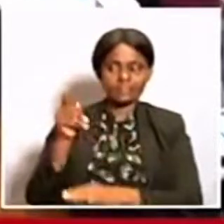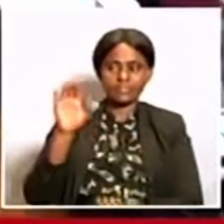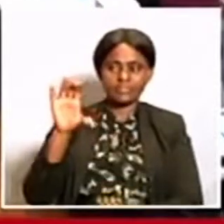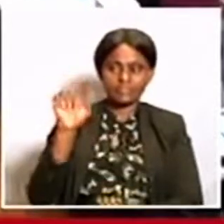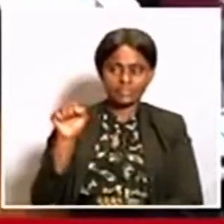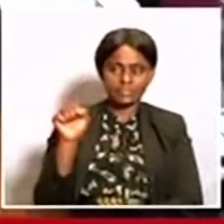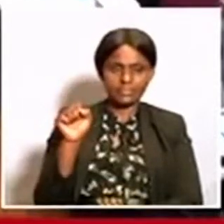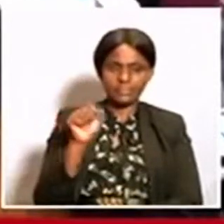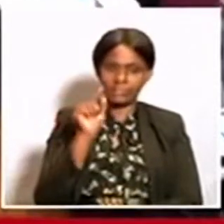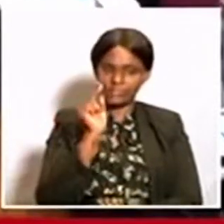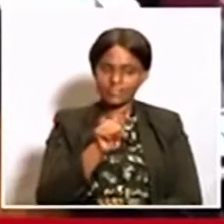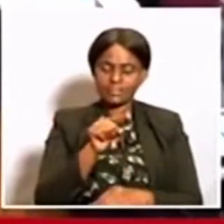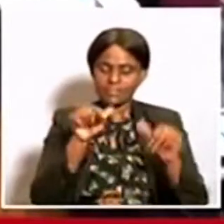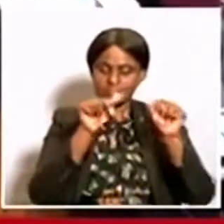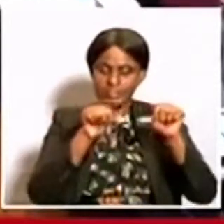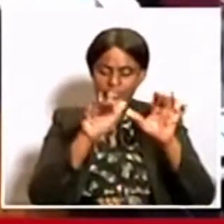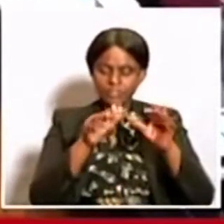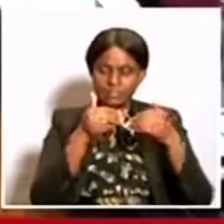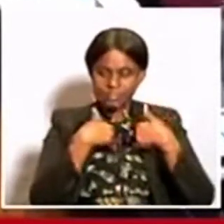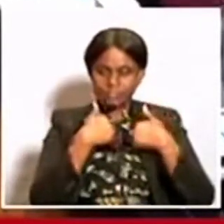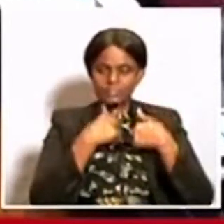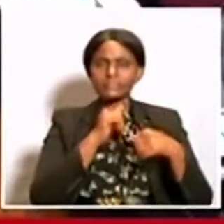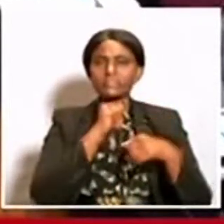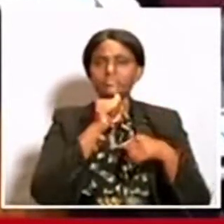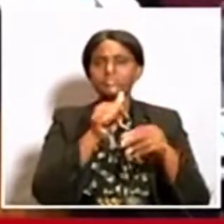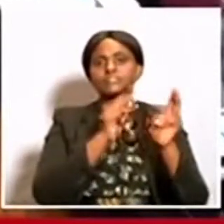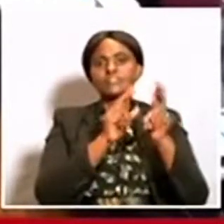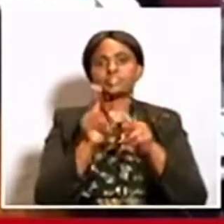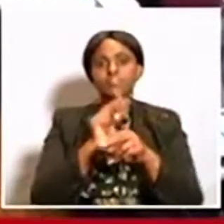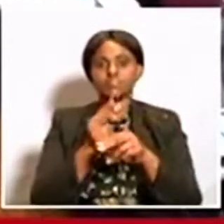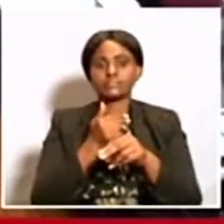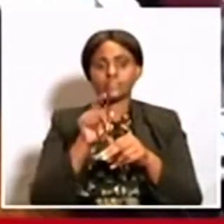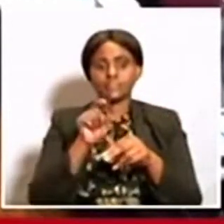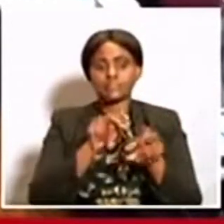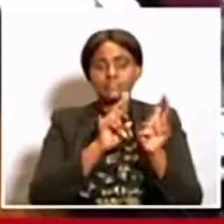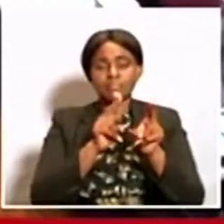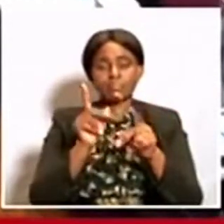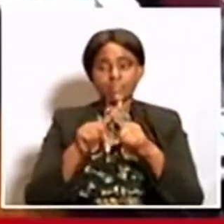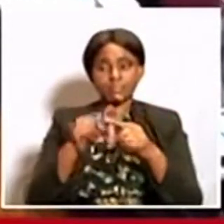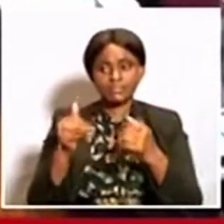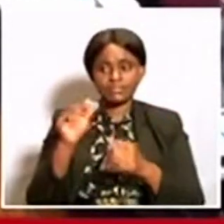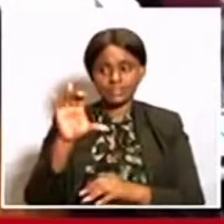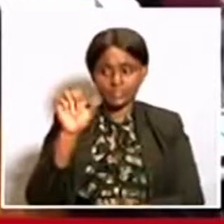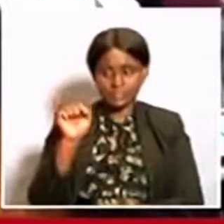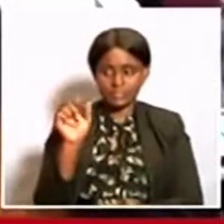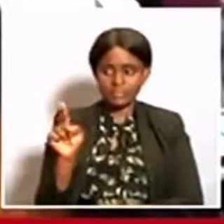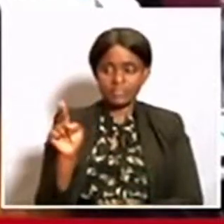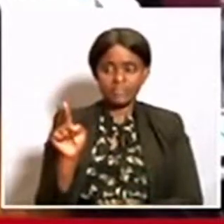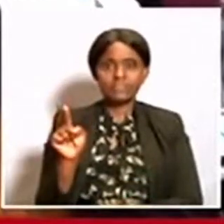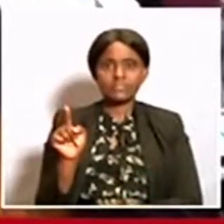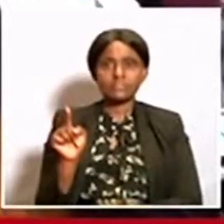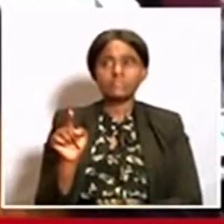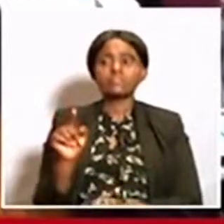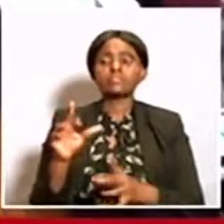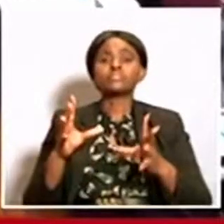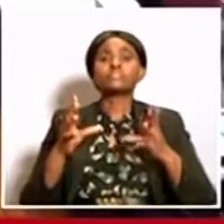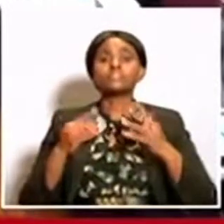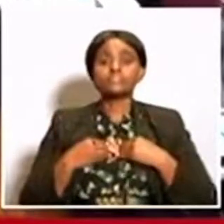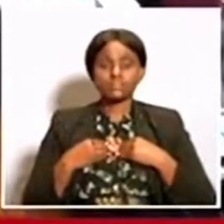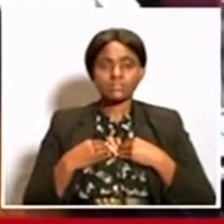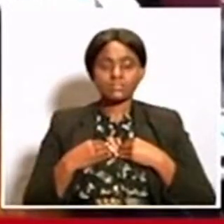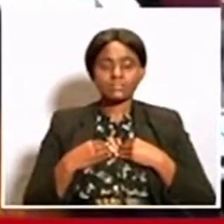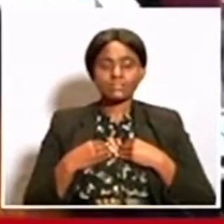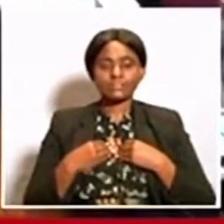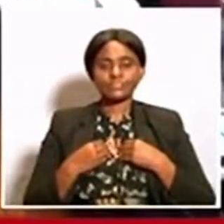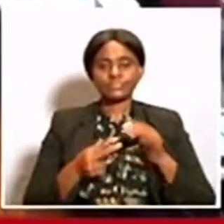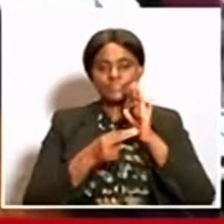since the auditor hasn't yet responded, we needed response. But CS also to acknowledge that